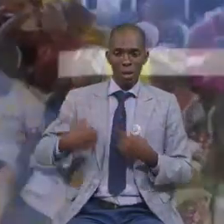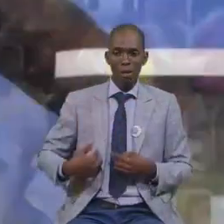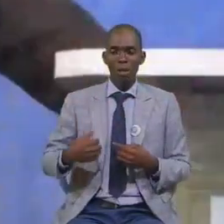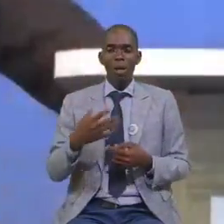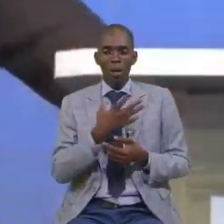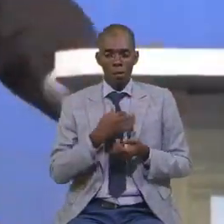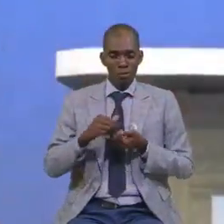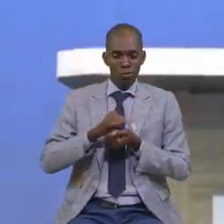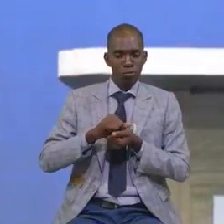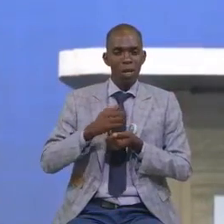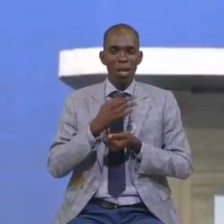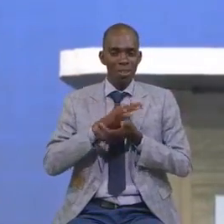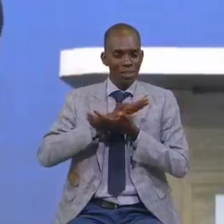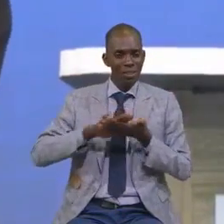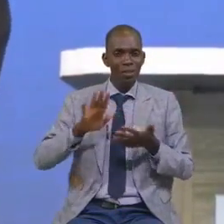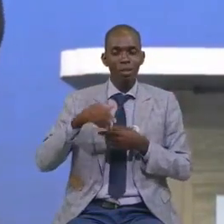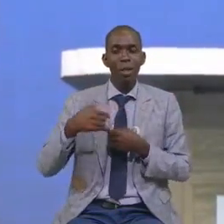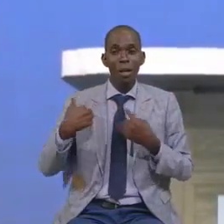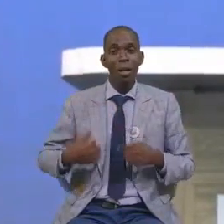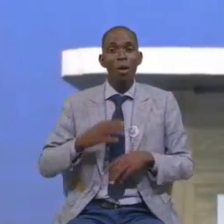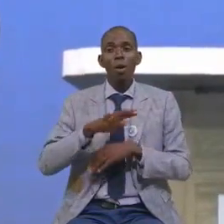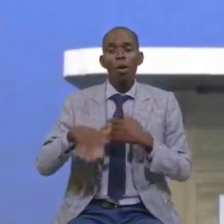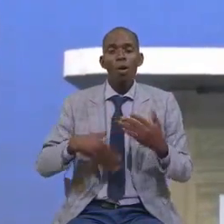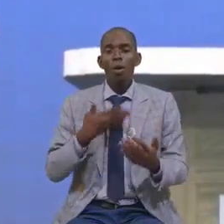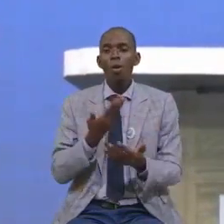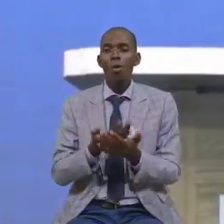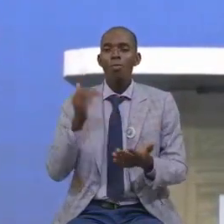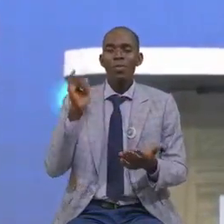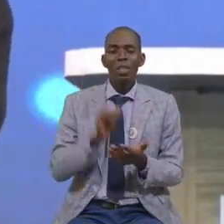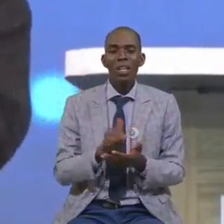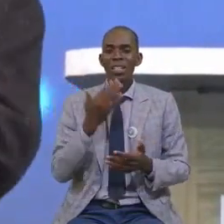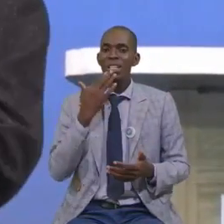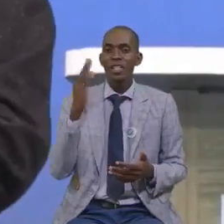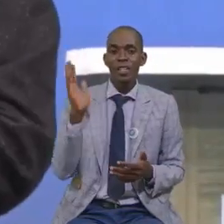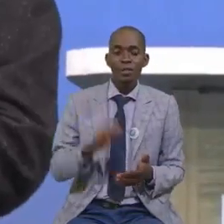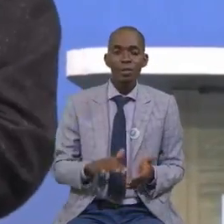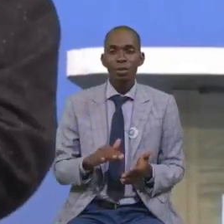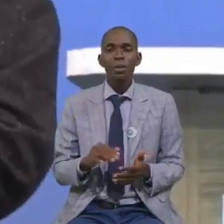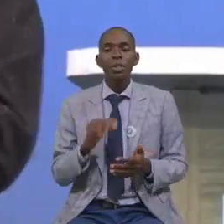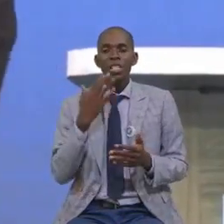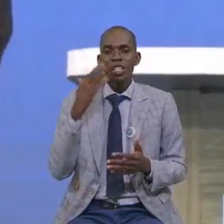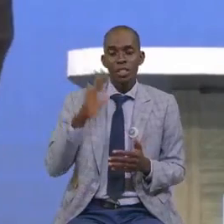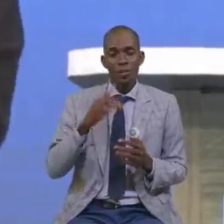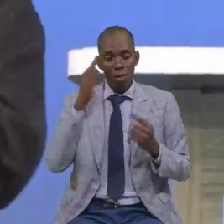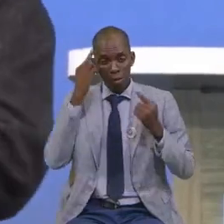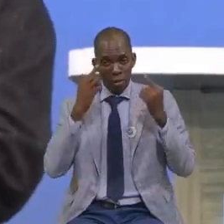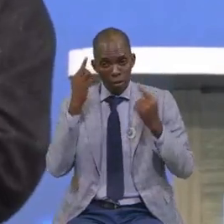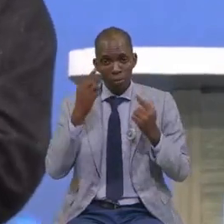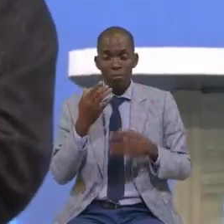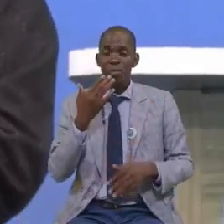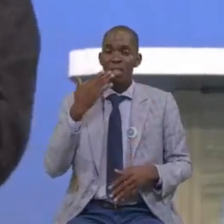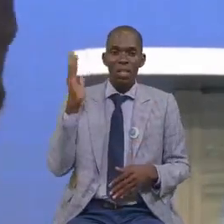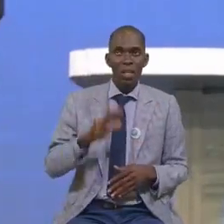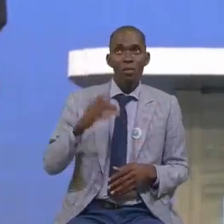and it will cleanse your heart. And all that evil, evil thought, evil